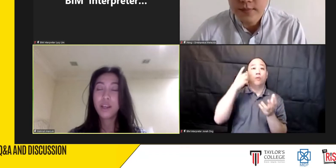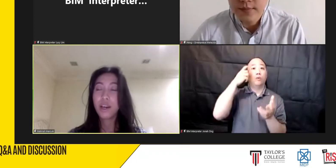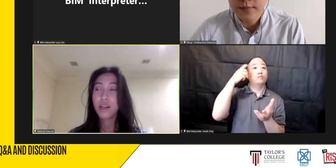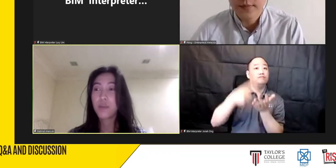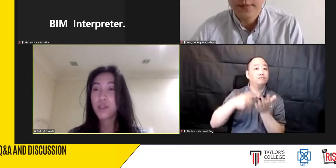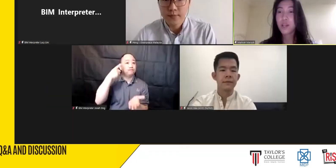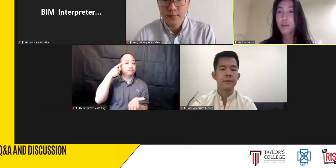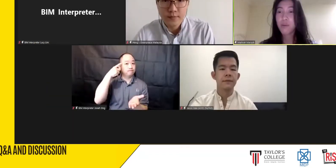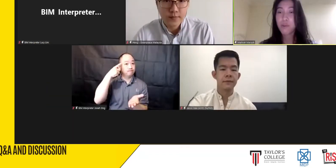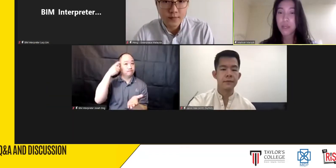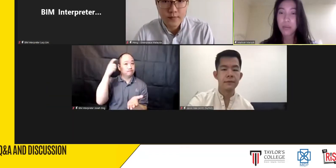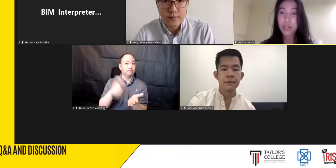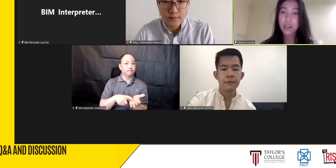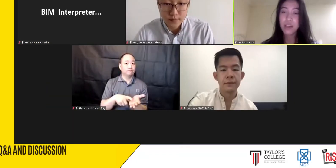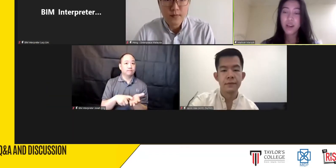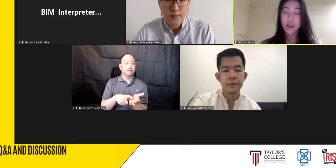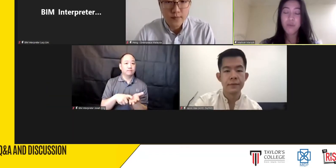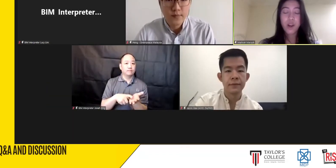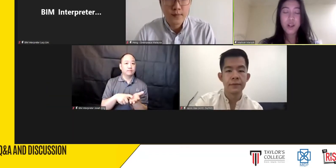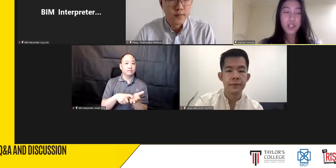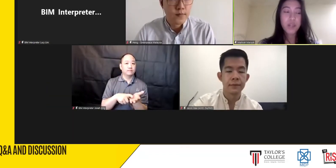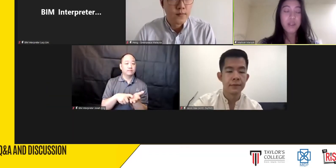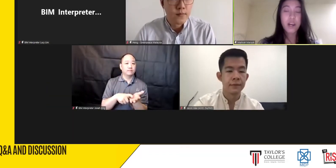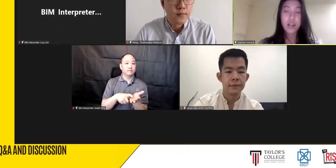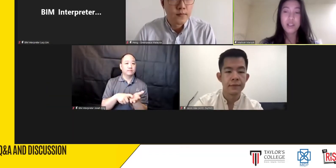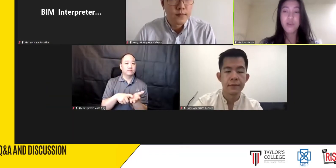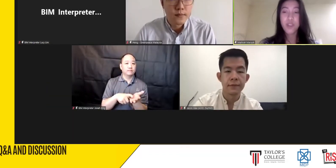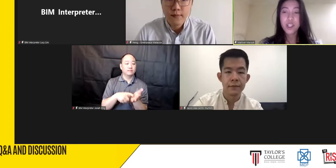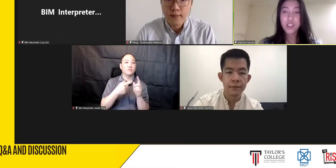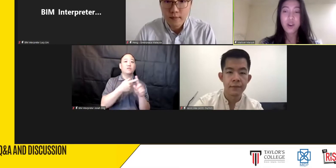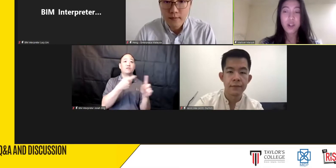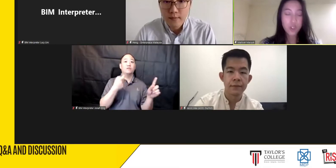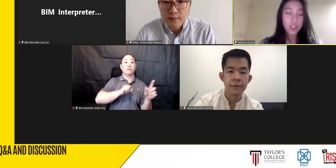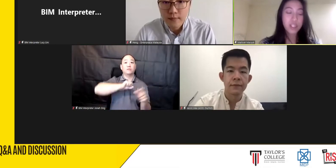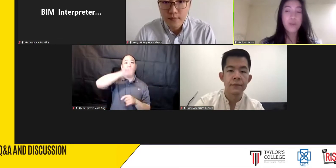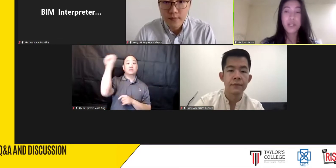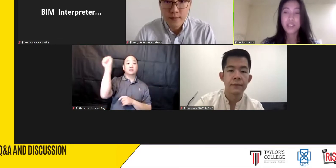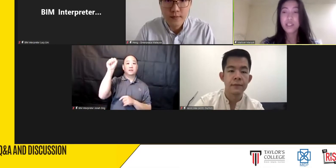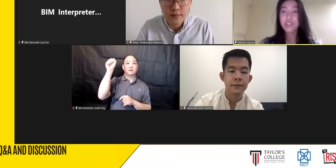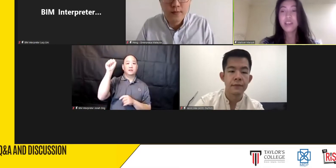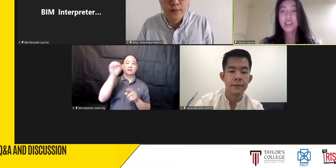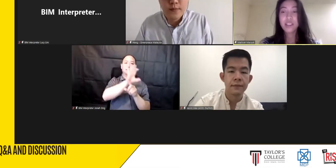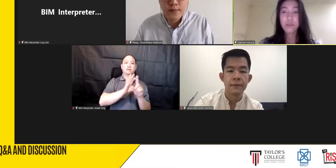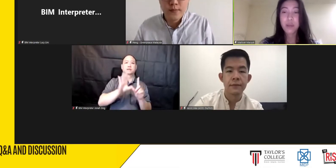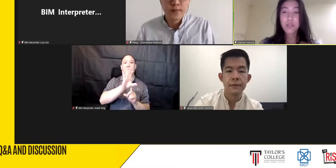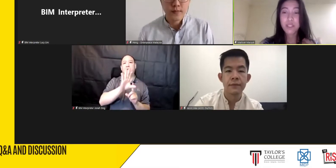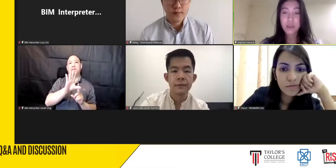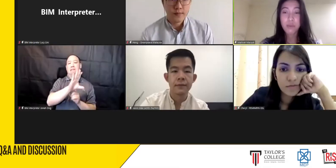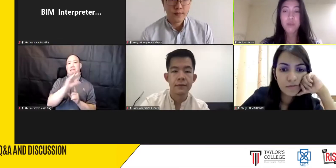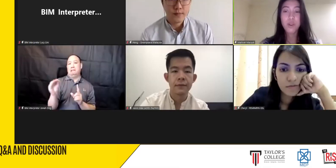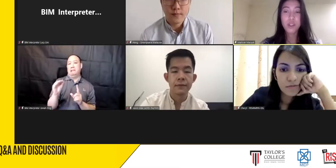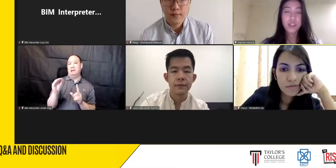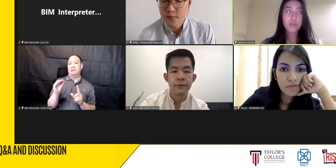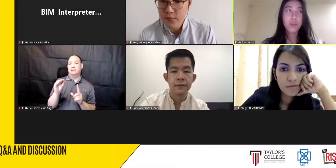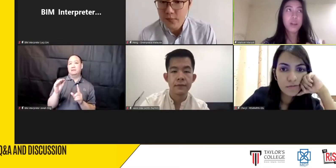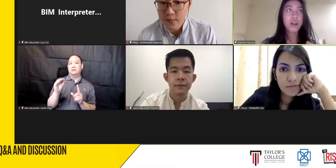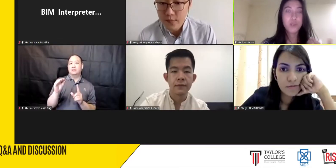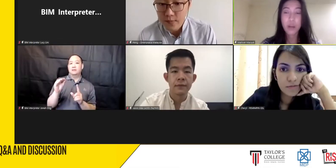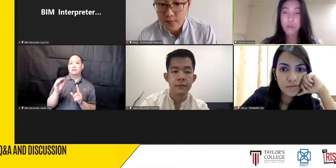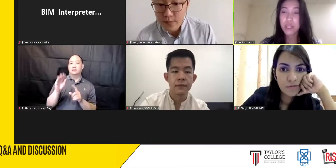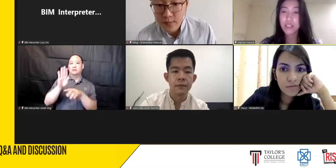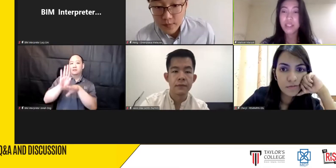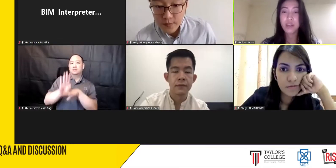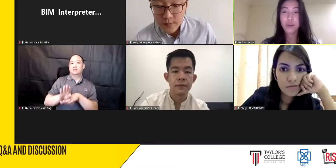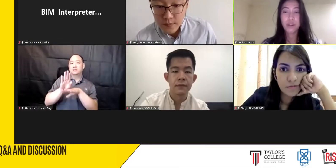well, especially coming from Sabah. There are diverse cultures and races. Sometimes some communities